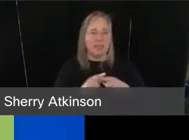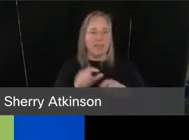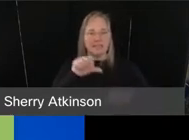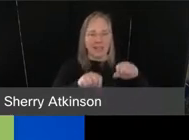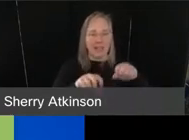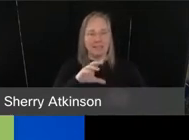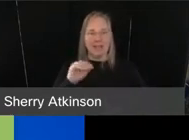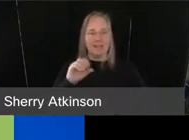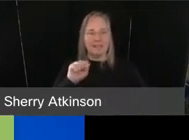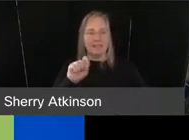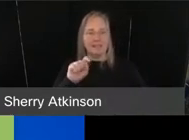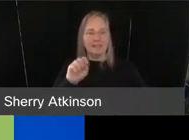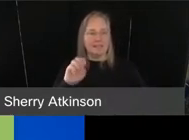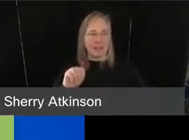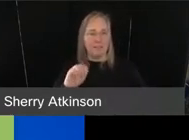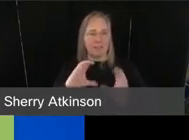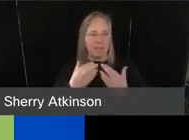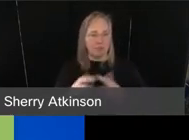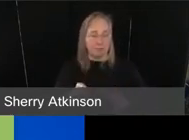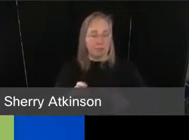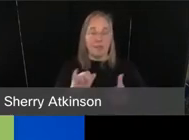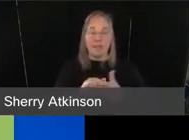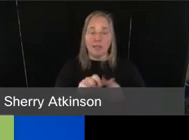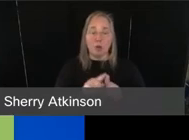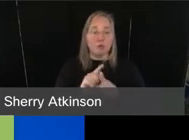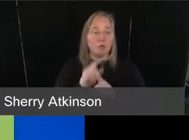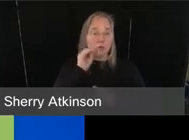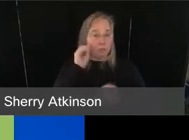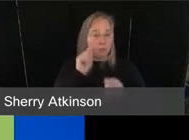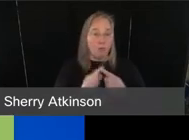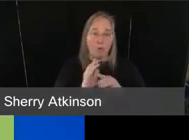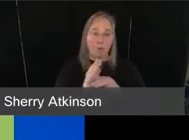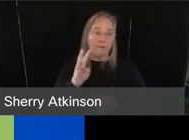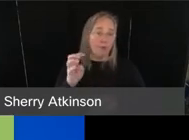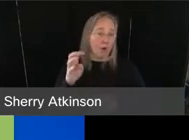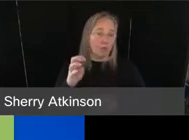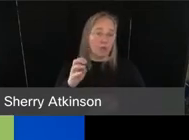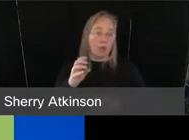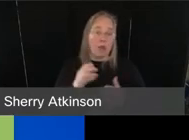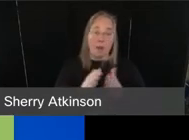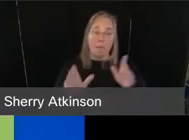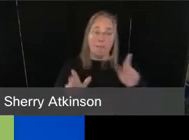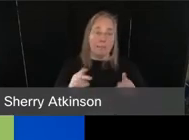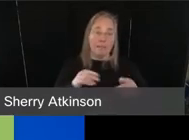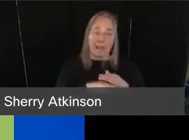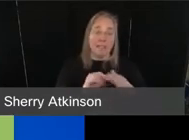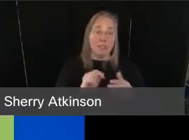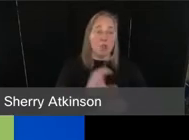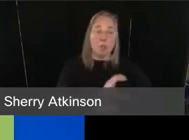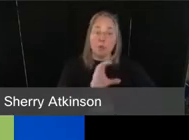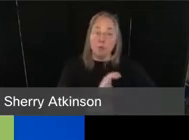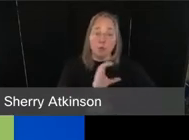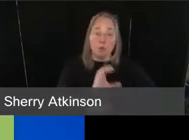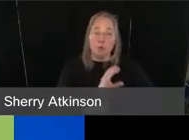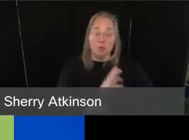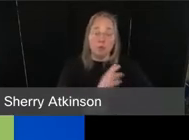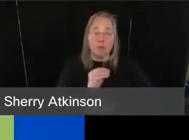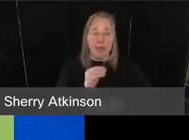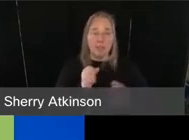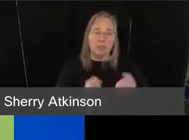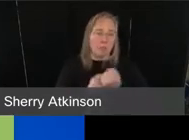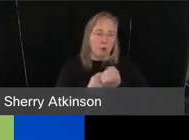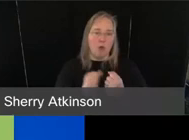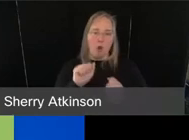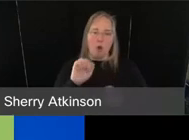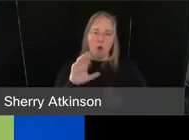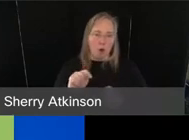classrooms. It's also more than 400 public access computers, and in support of art education,